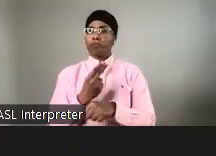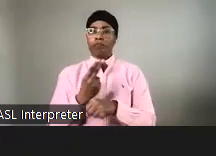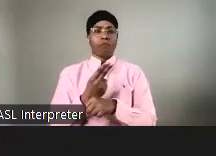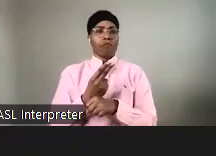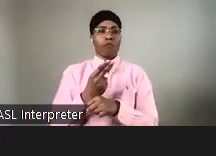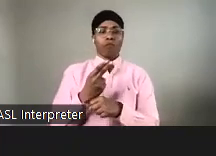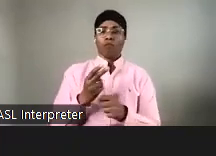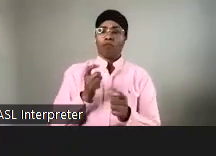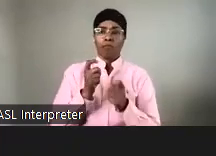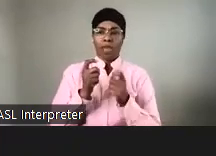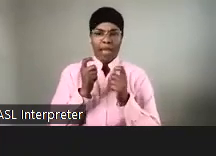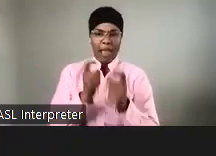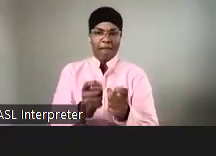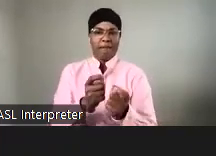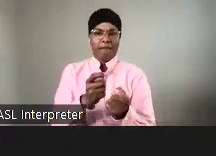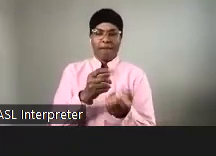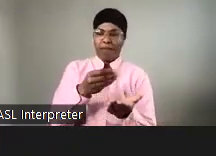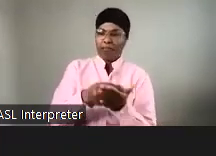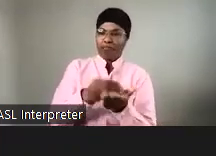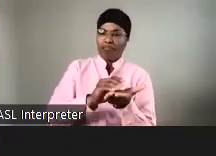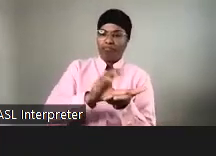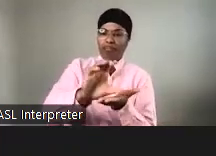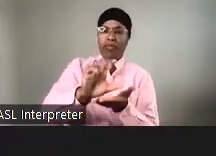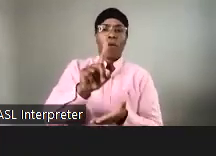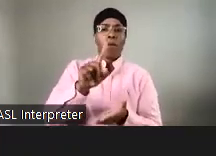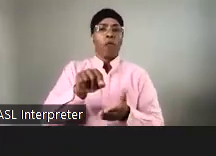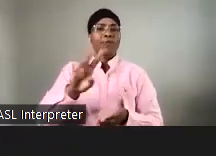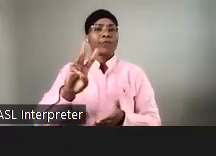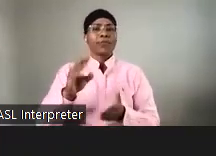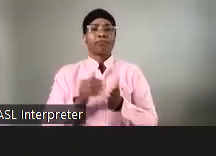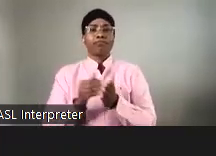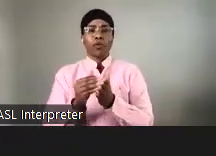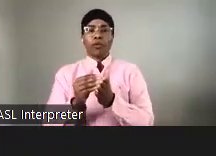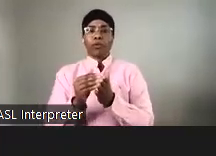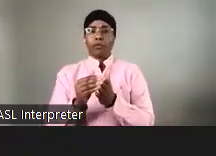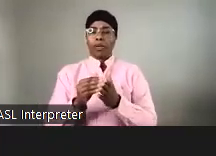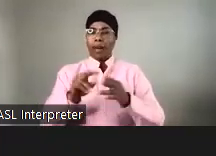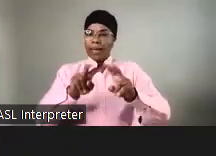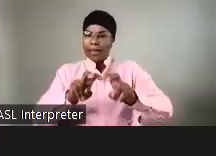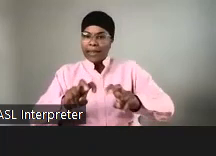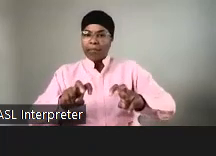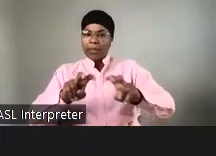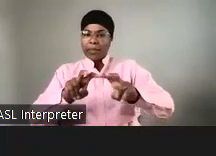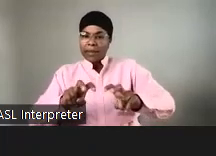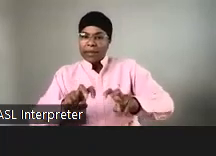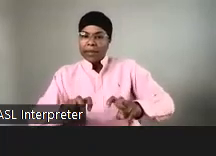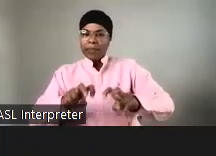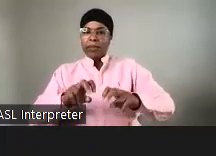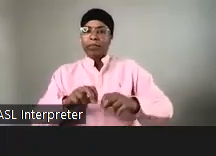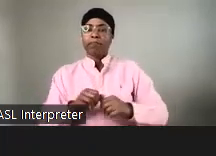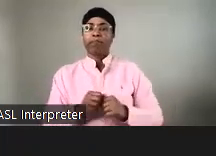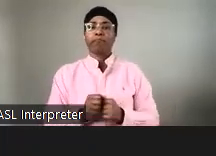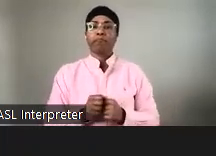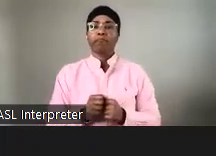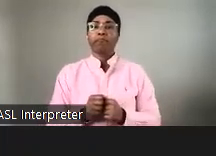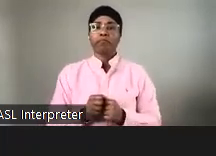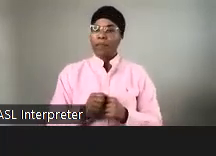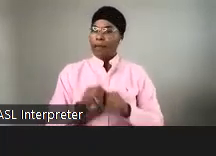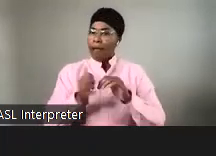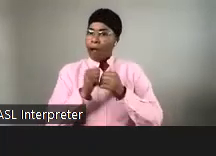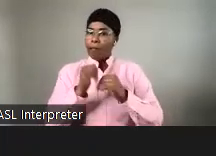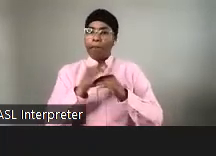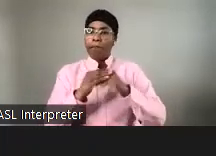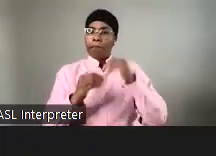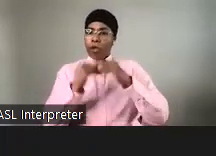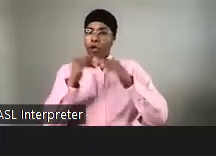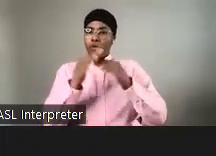understand how these ecosystems work and how we can build good